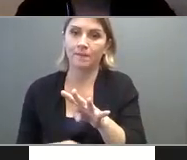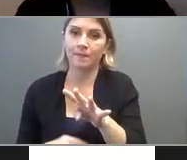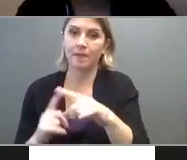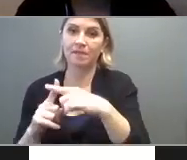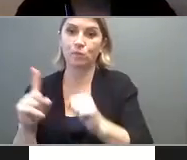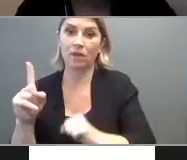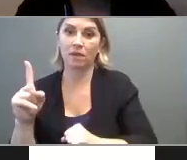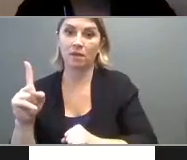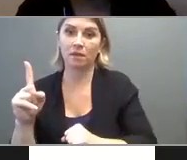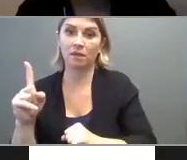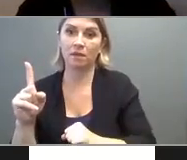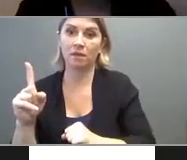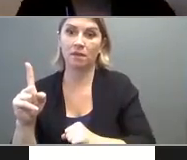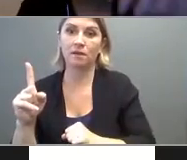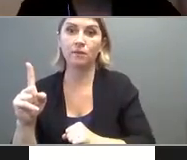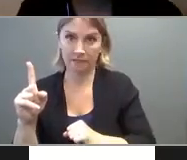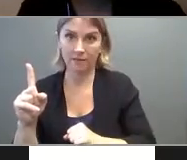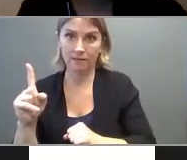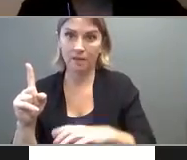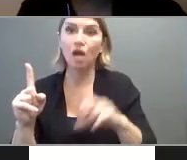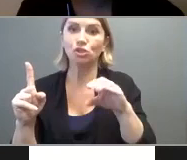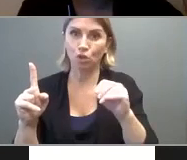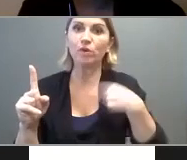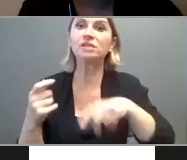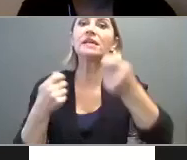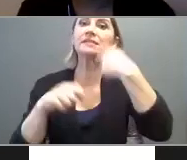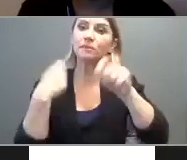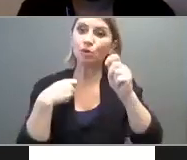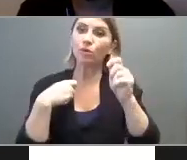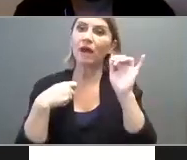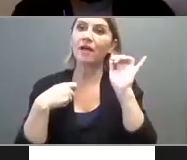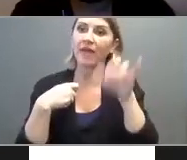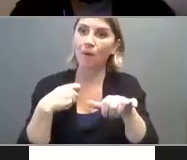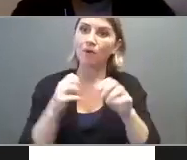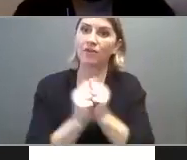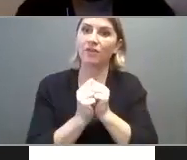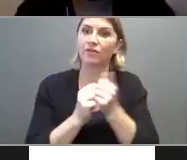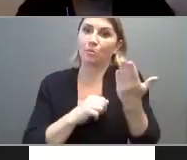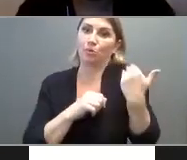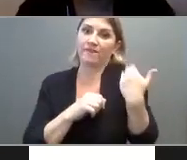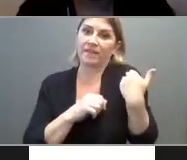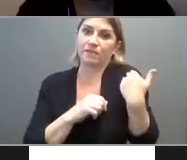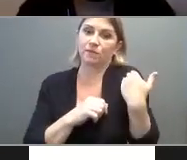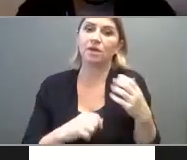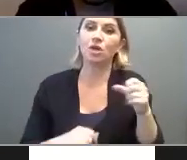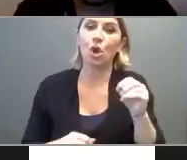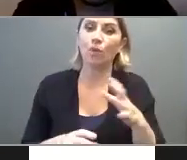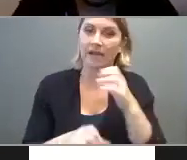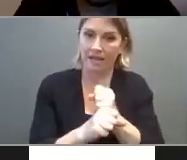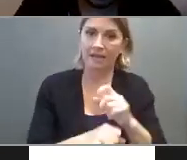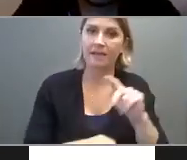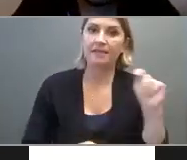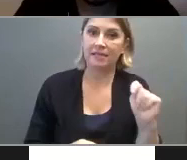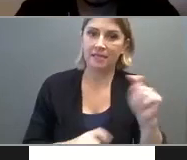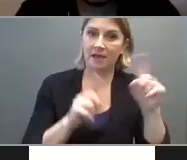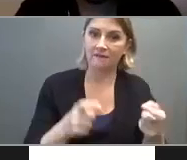plus 1, right? So if we substitute that with the previous equation here, we get T